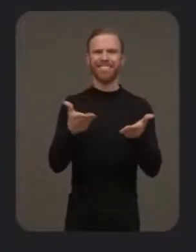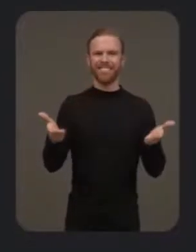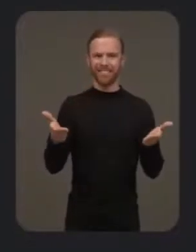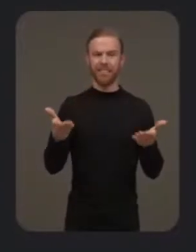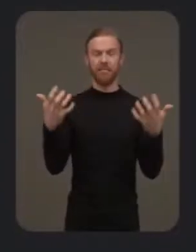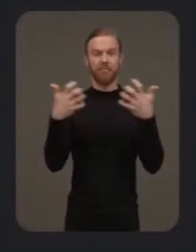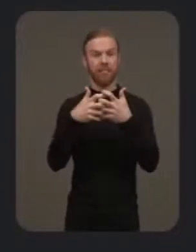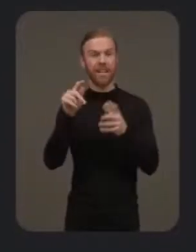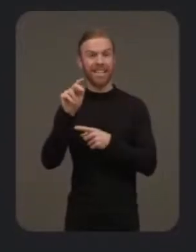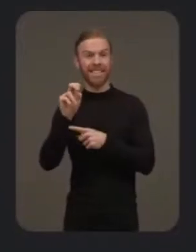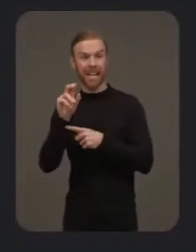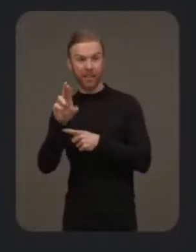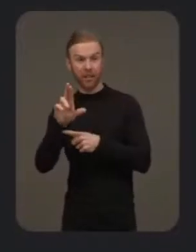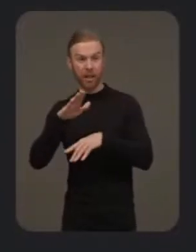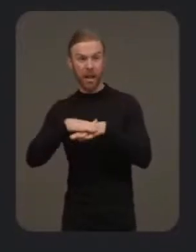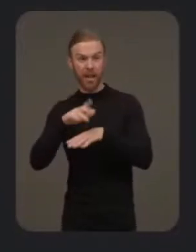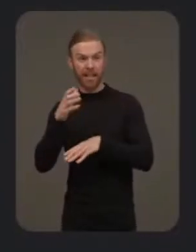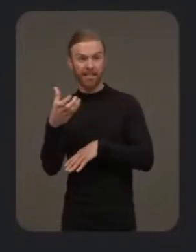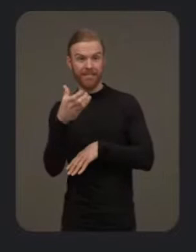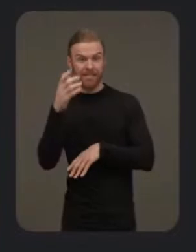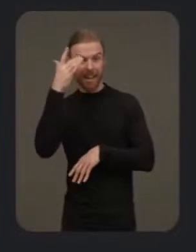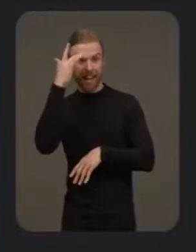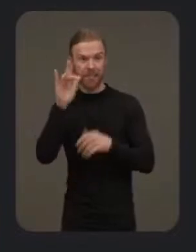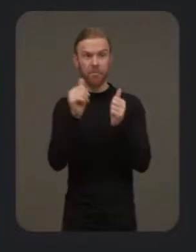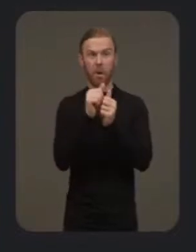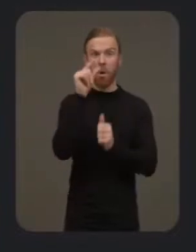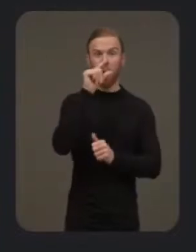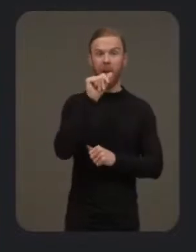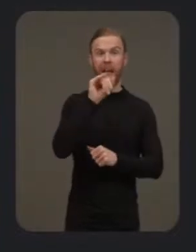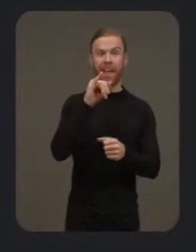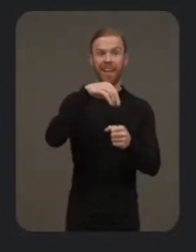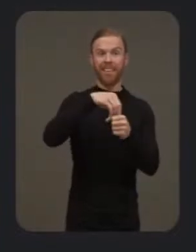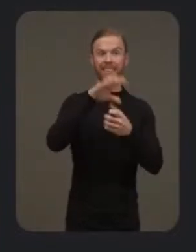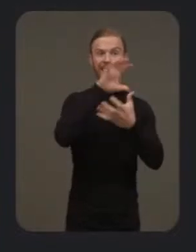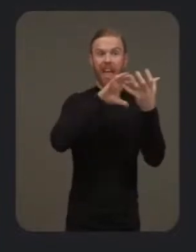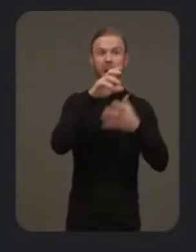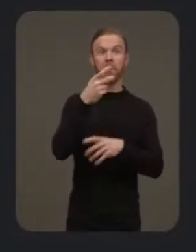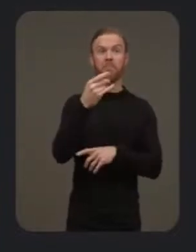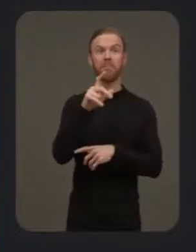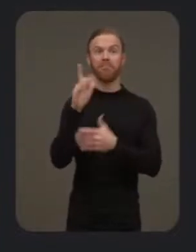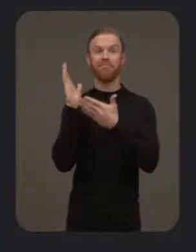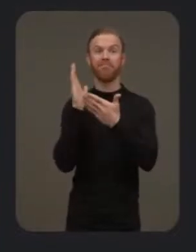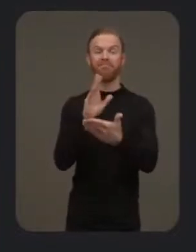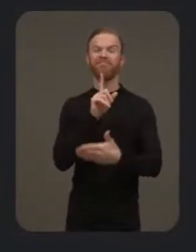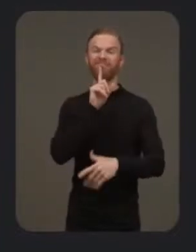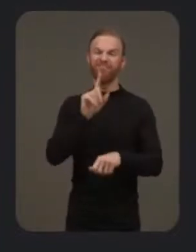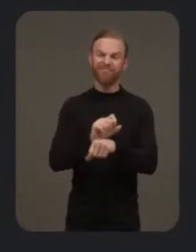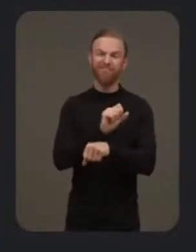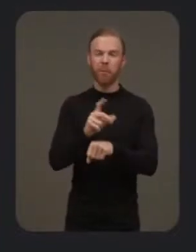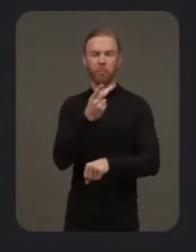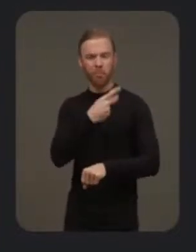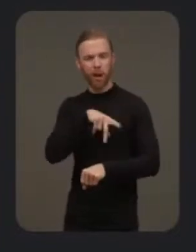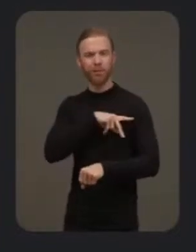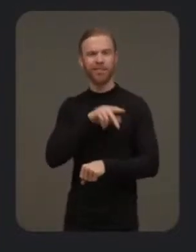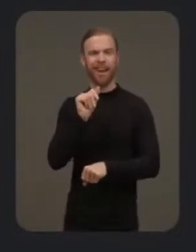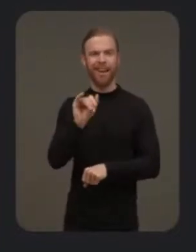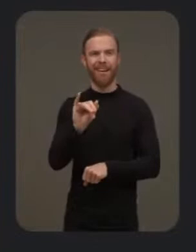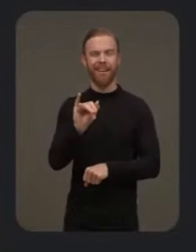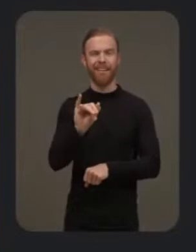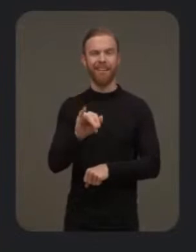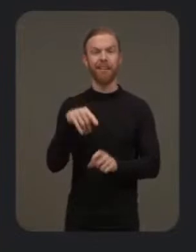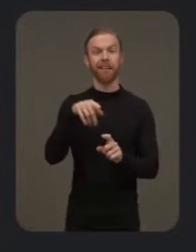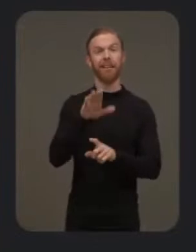on-device intelligence with Google's AI in the cloud, Pixel delivers truly personal AI.